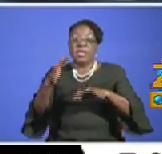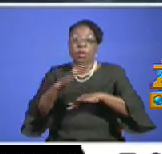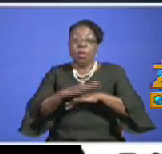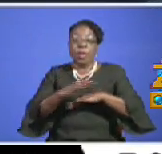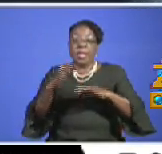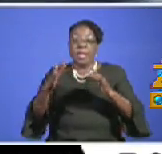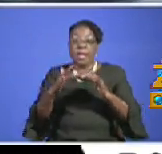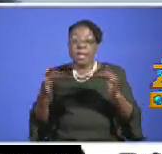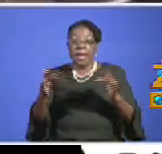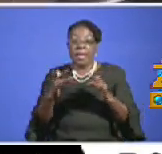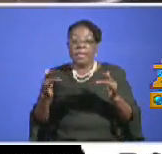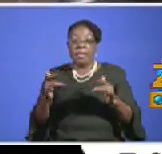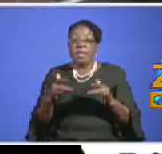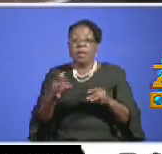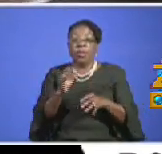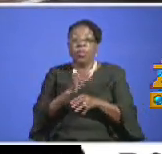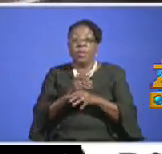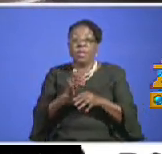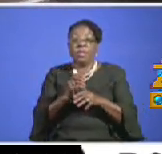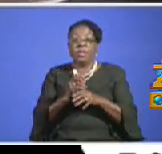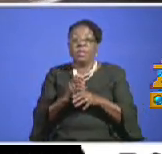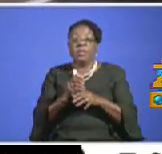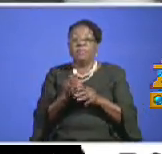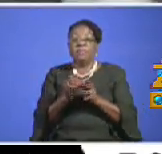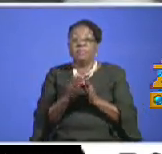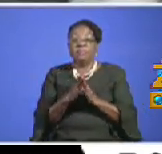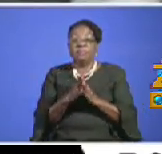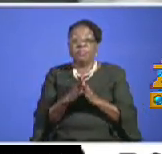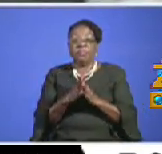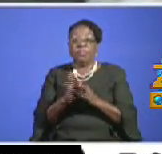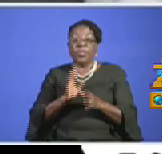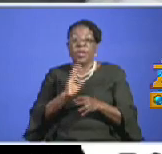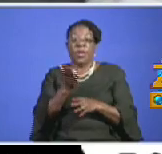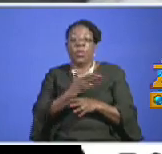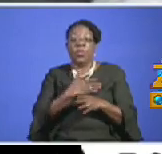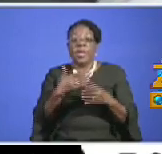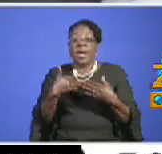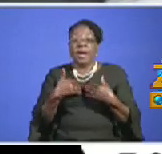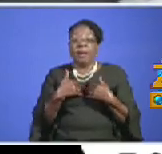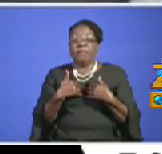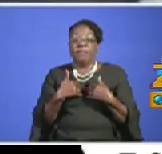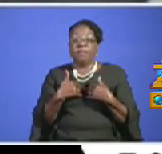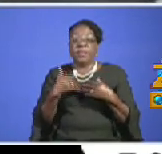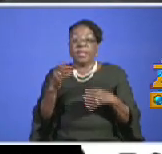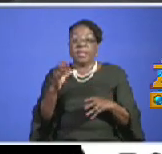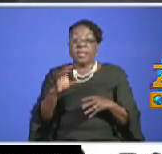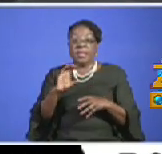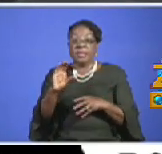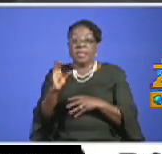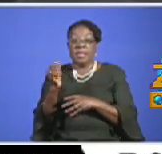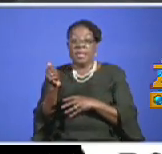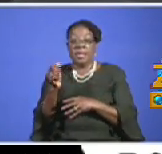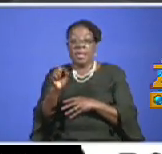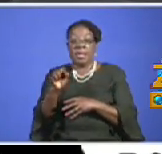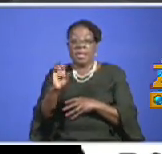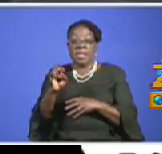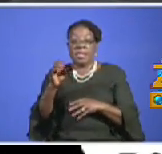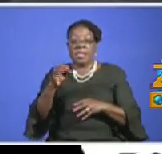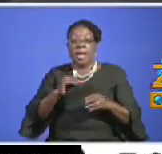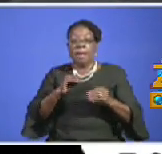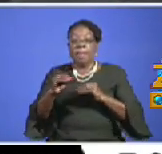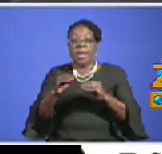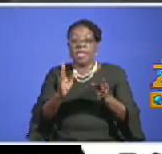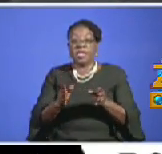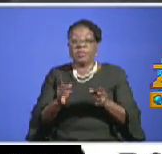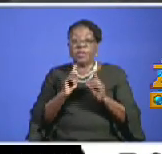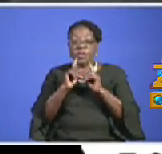of the Industrial Tribunal is the realization of a dream. We have the case management solution, which allows us